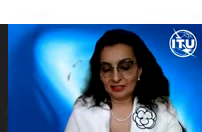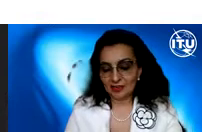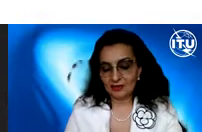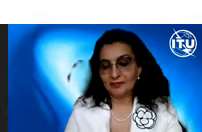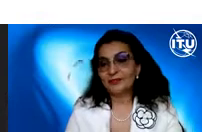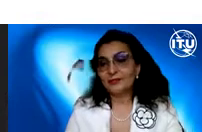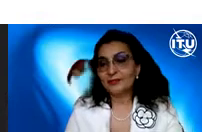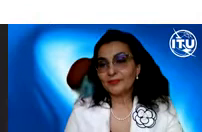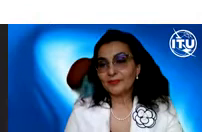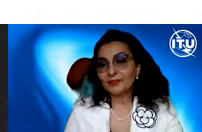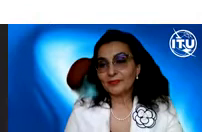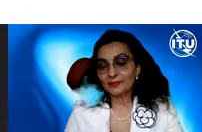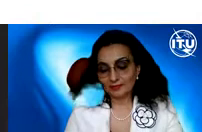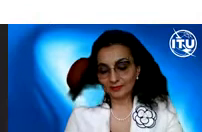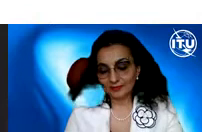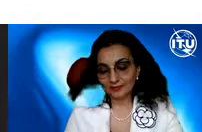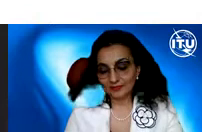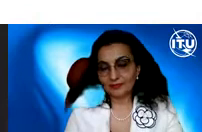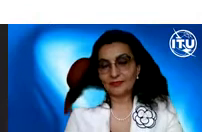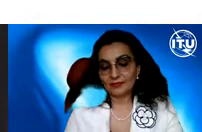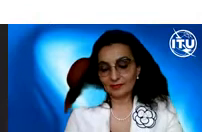through our portfolio. Next slide.